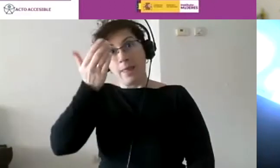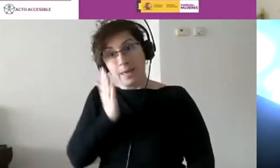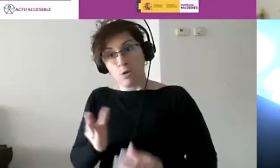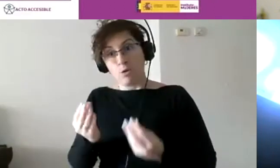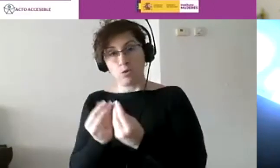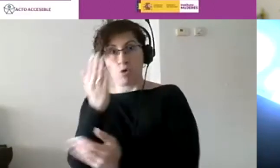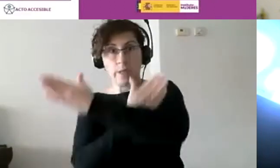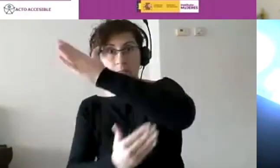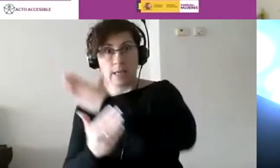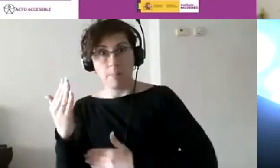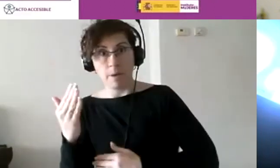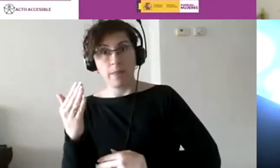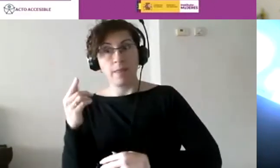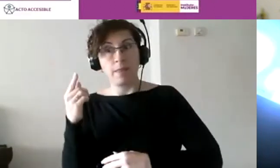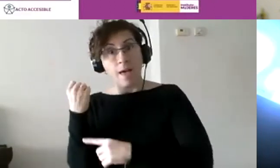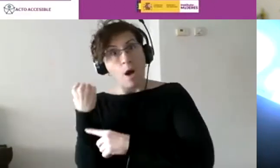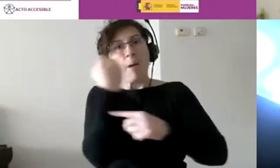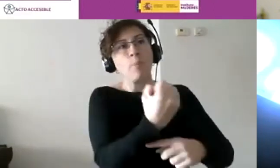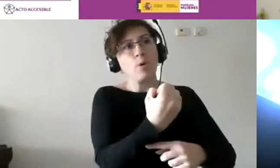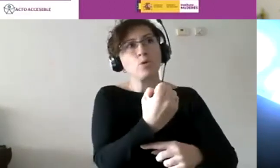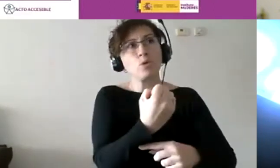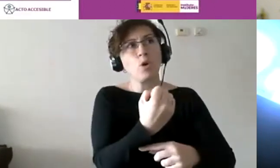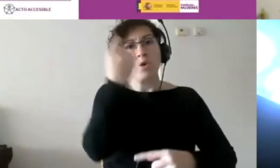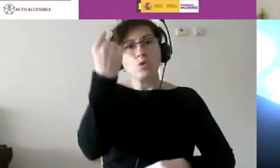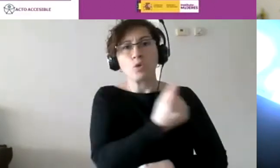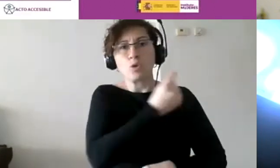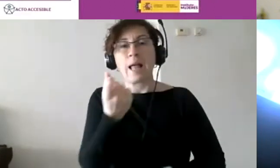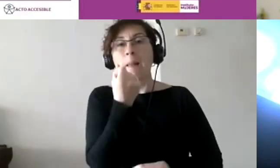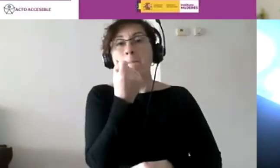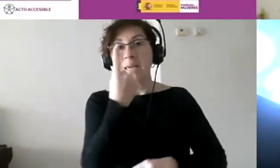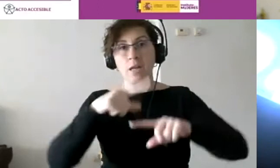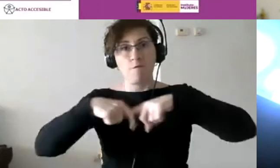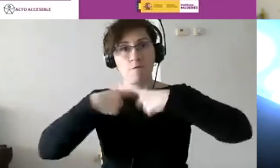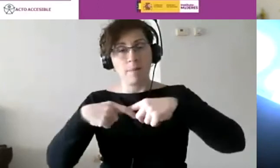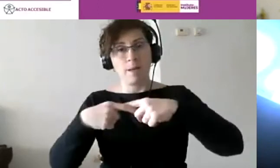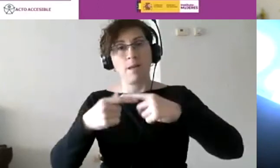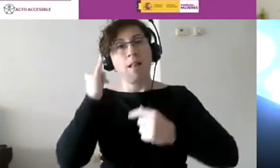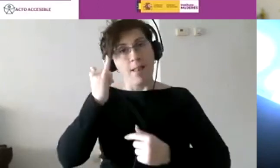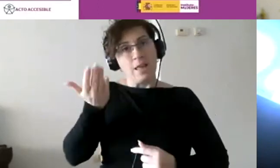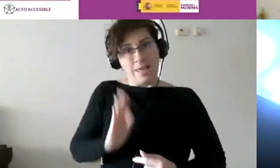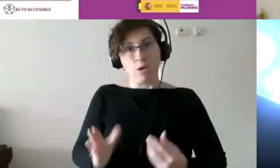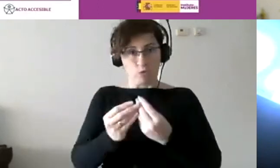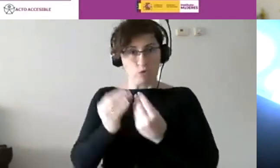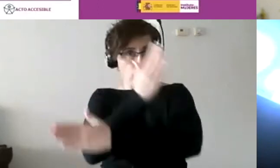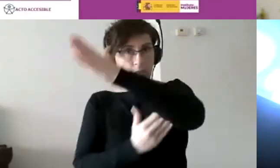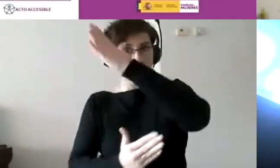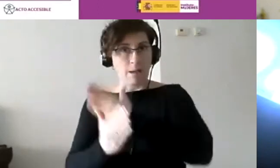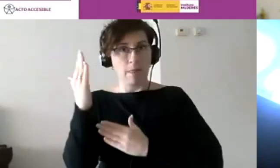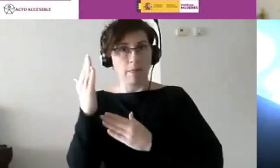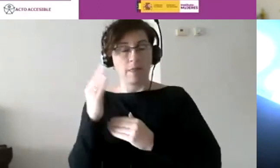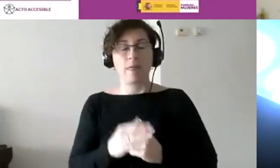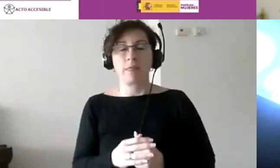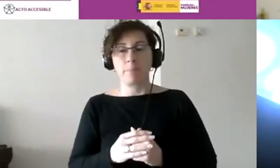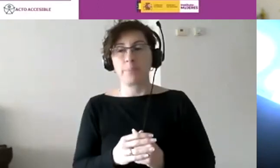families with kids with disability. Before war in Ukraine, they organized